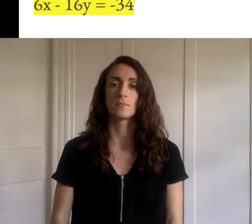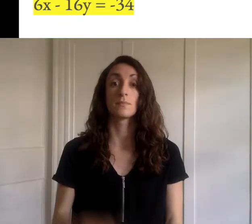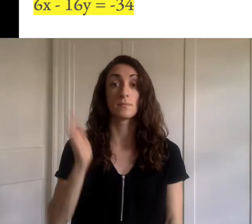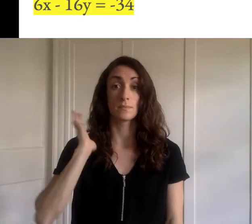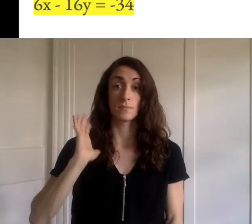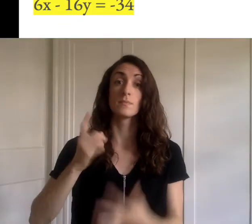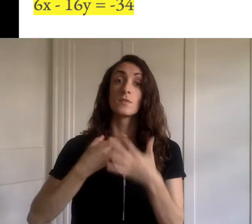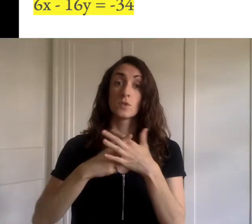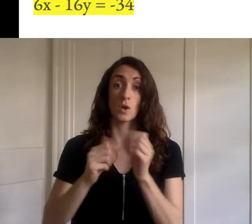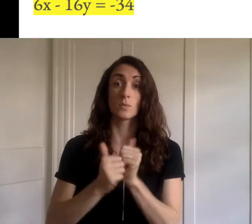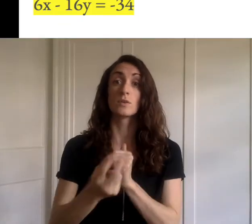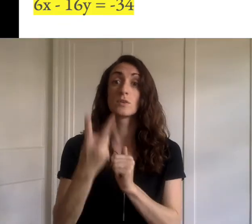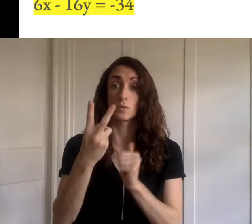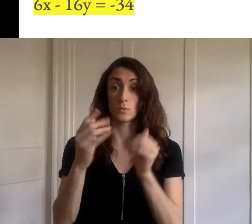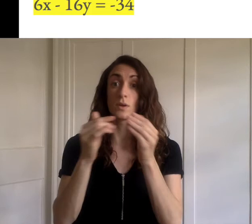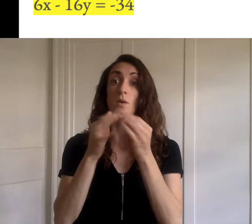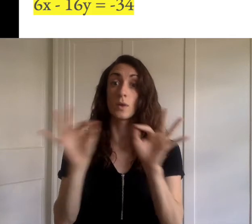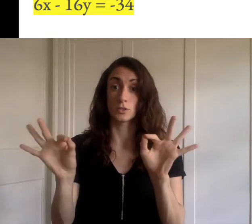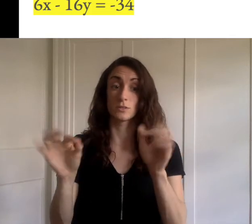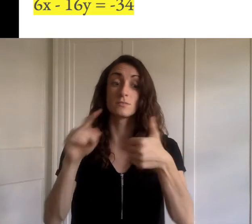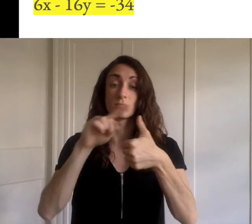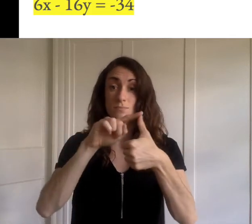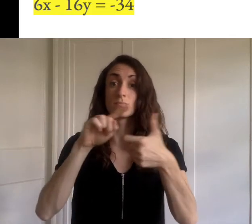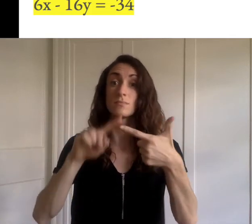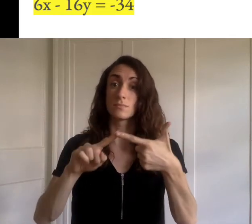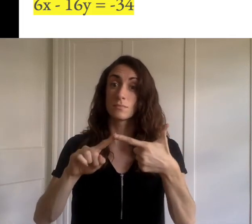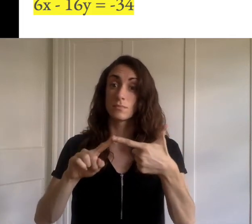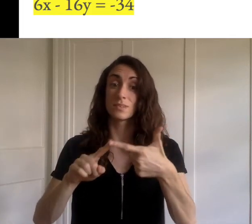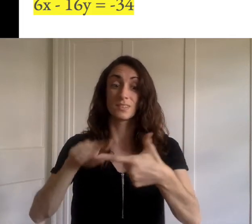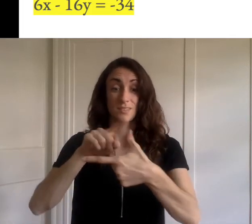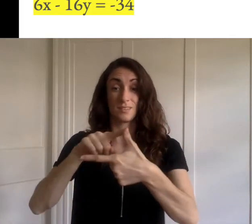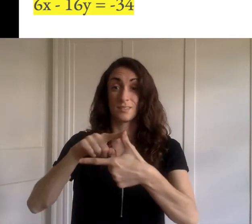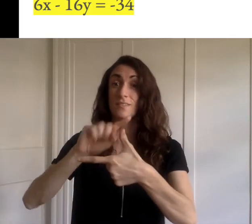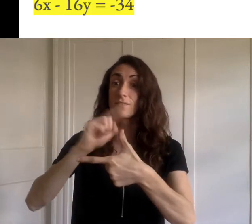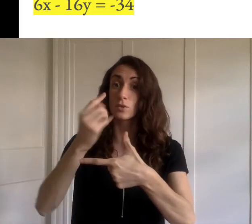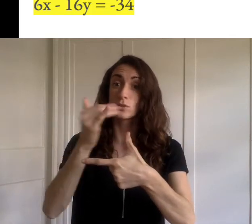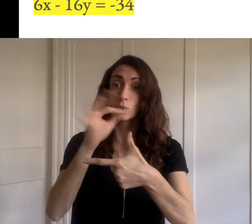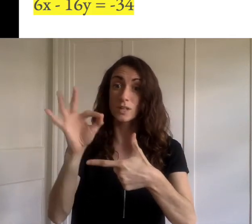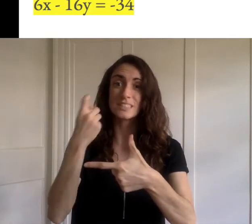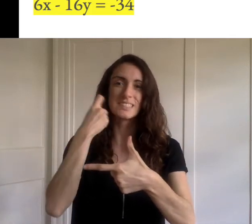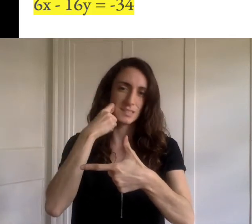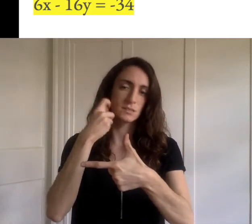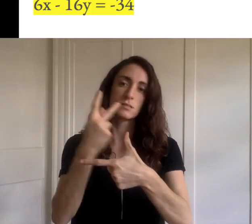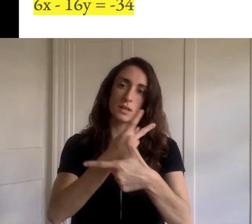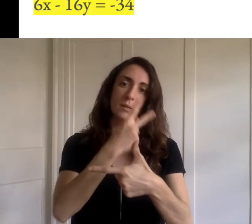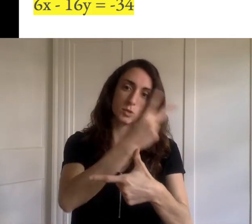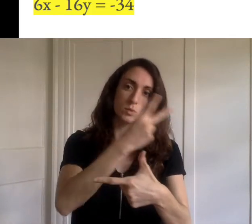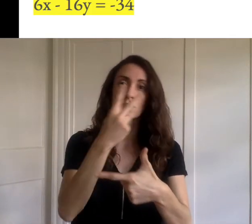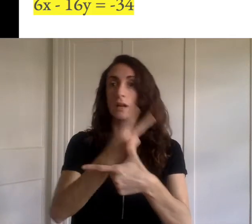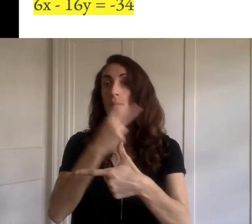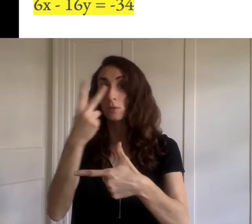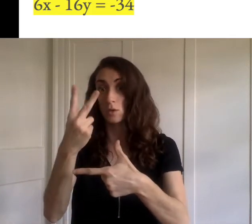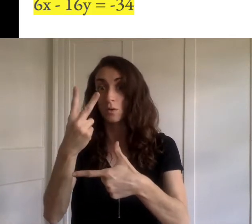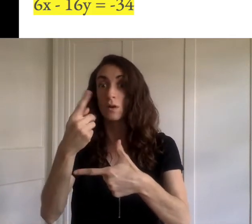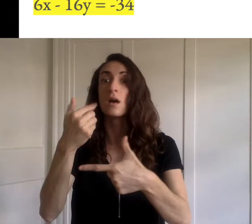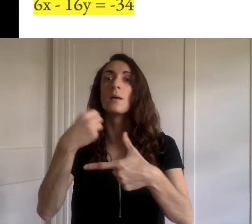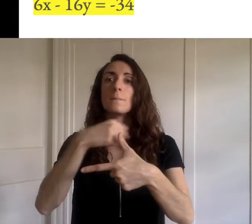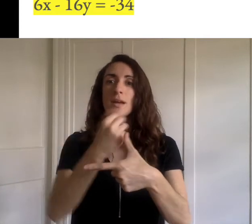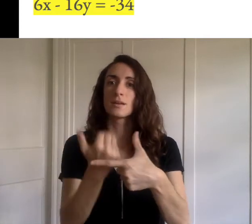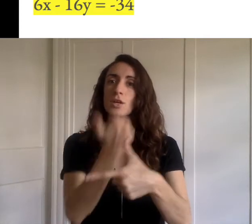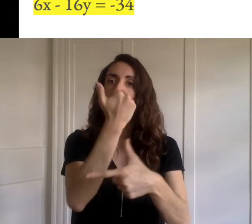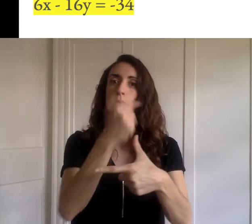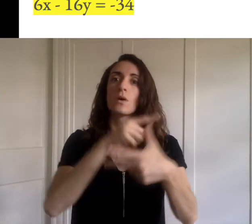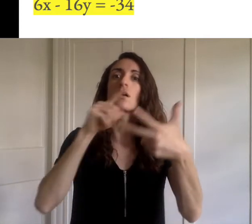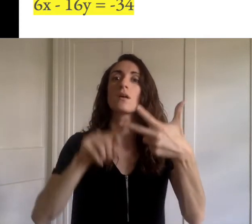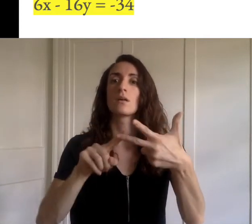So we started with these two equations in our system. Now this first one we've just manipulated by multiplying it by 2 on both sides and gotten this new